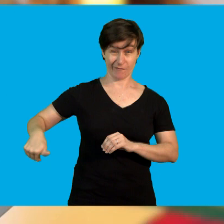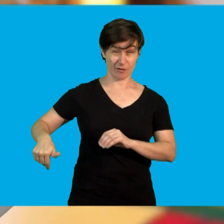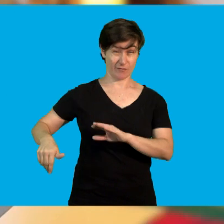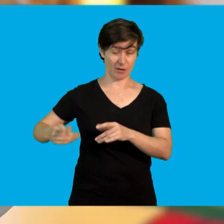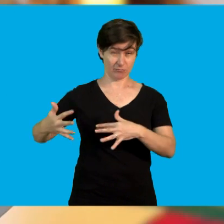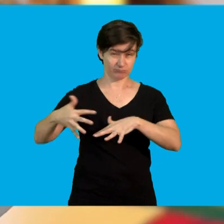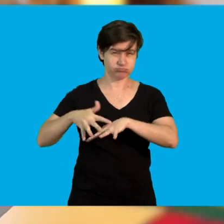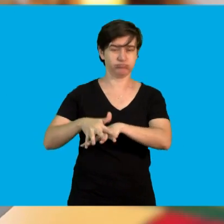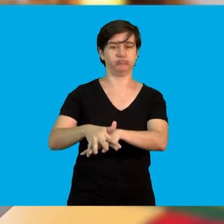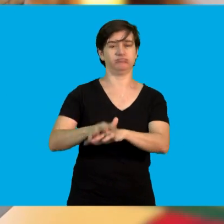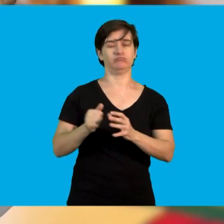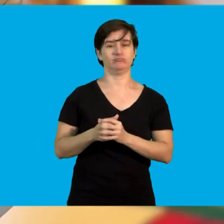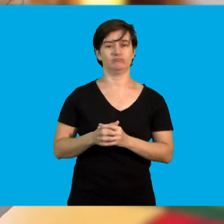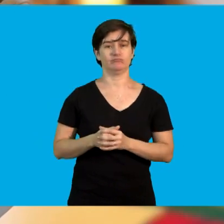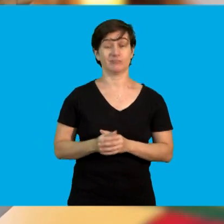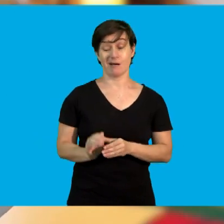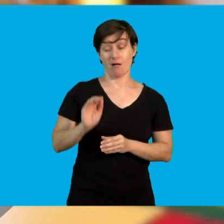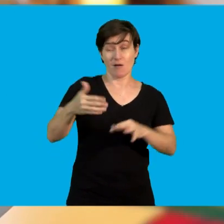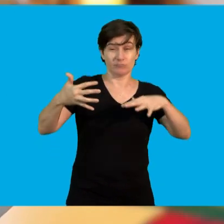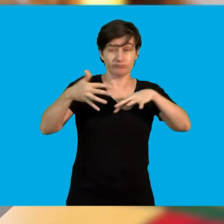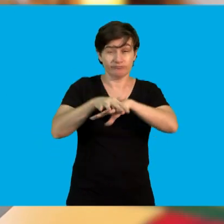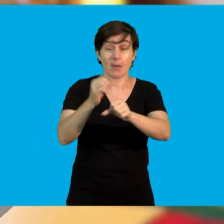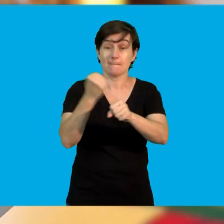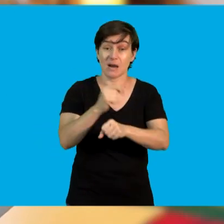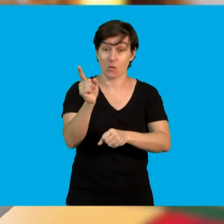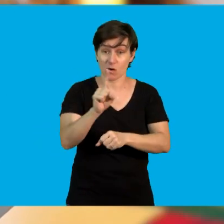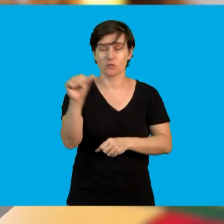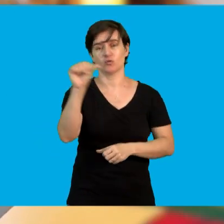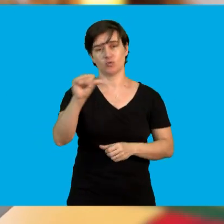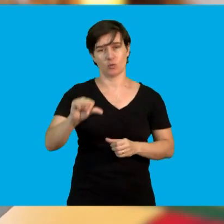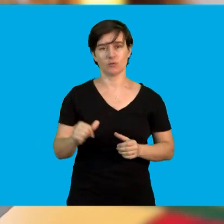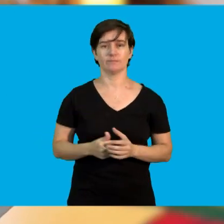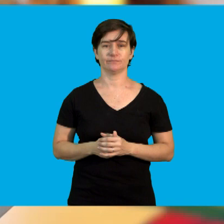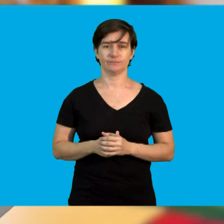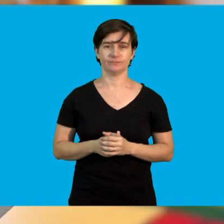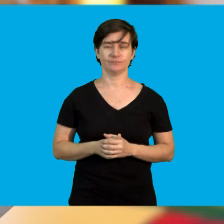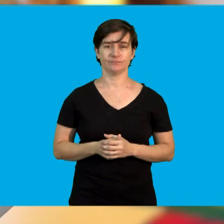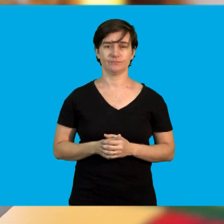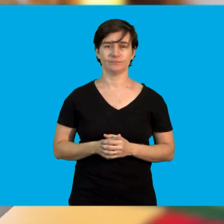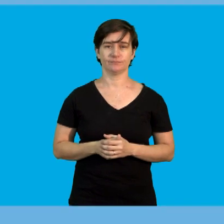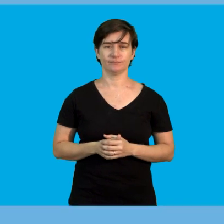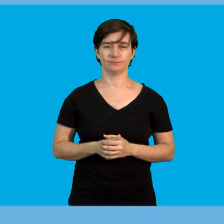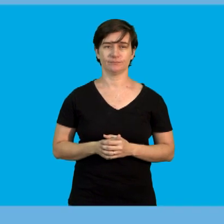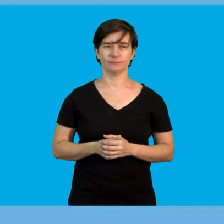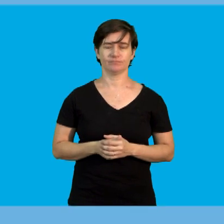with the non-metal part coming from an acid. Then after they have reacted, they're going to form our salt.